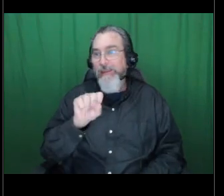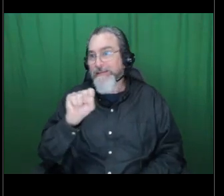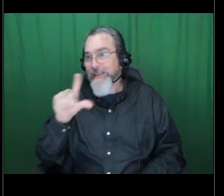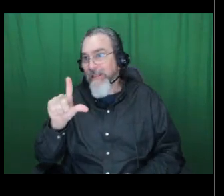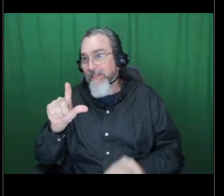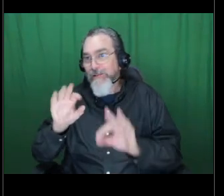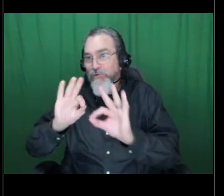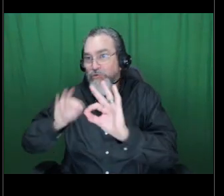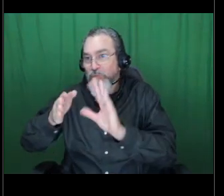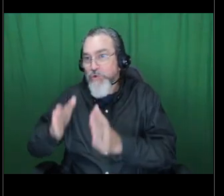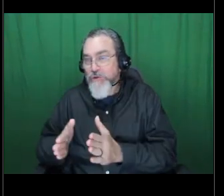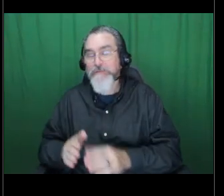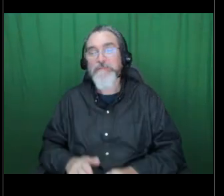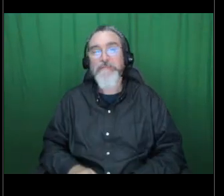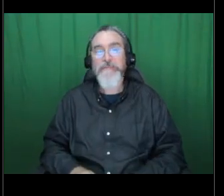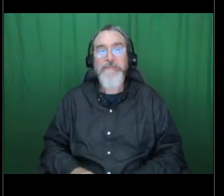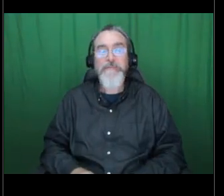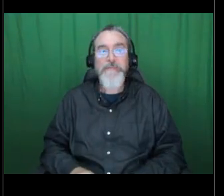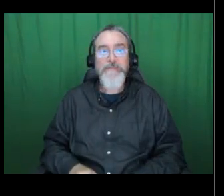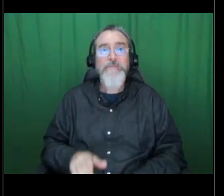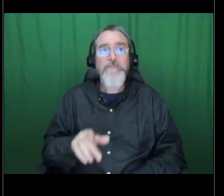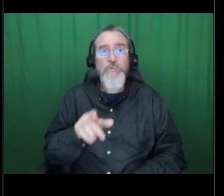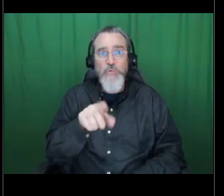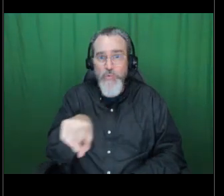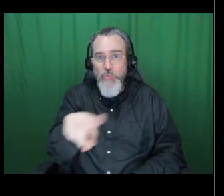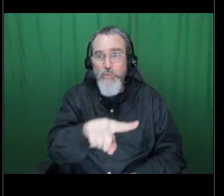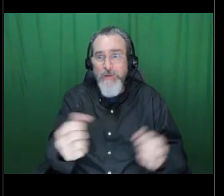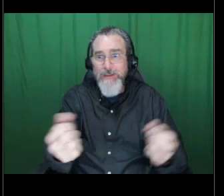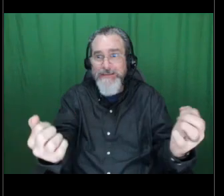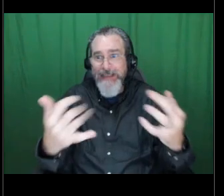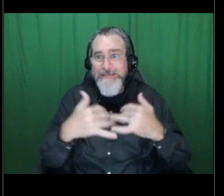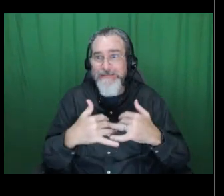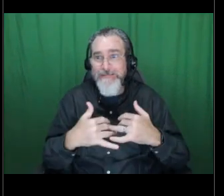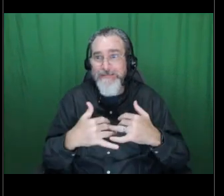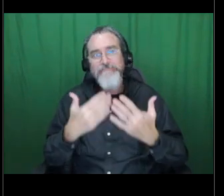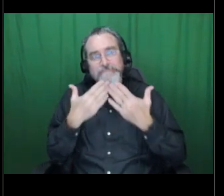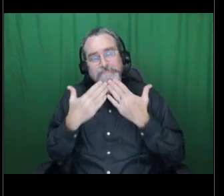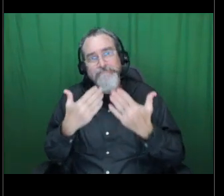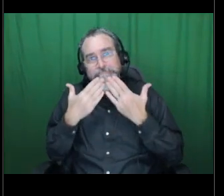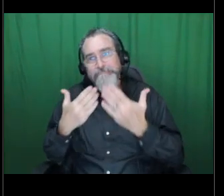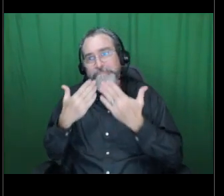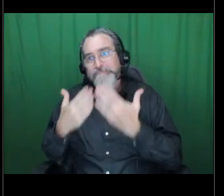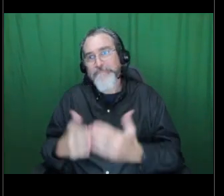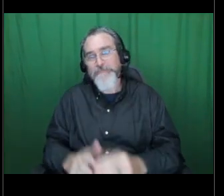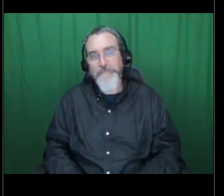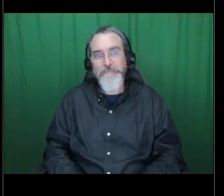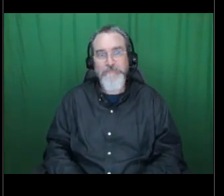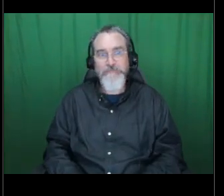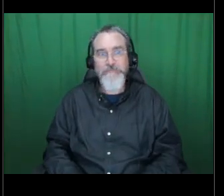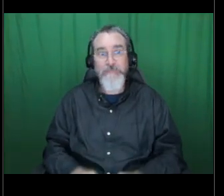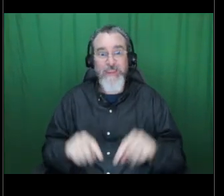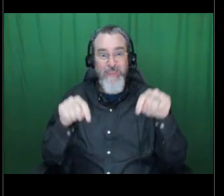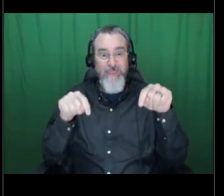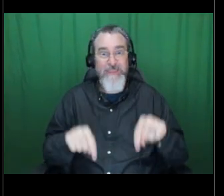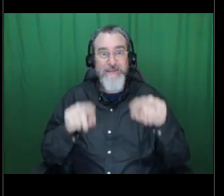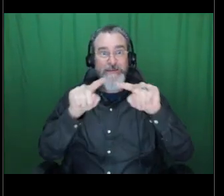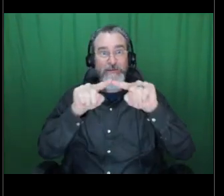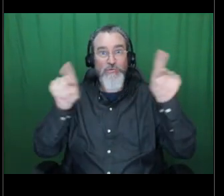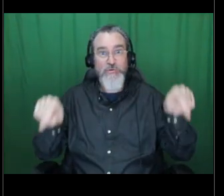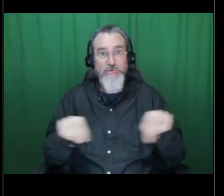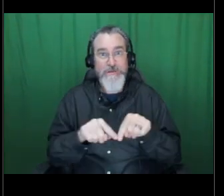interpreters, and of course, you, the attendees. This screen will remain up for